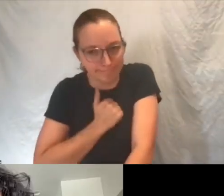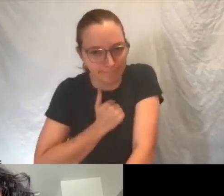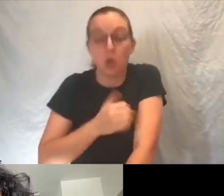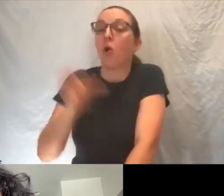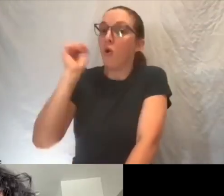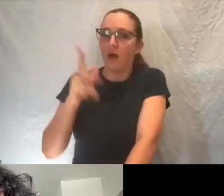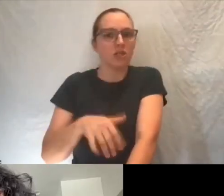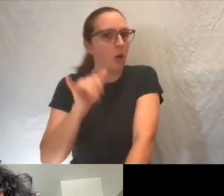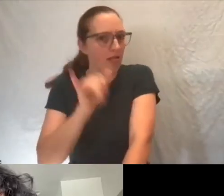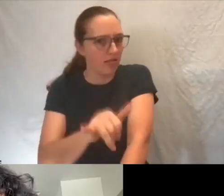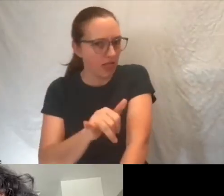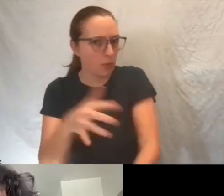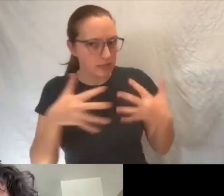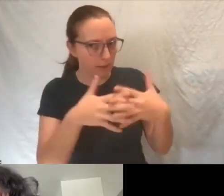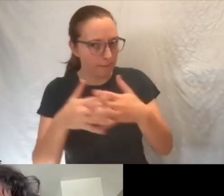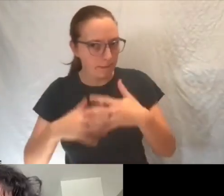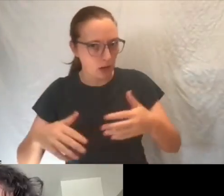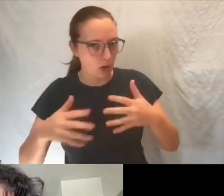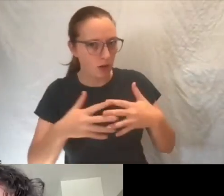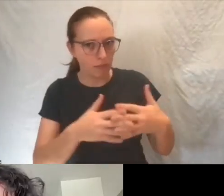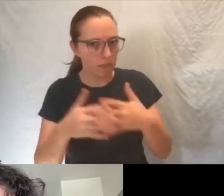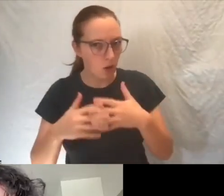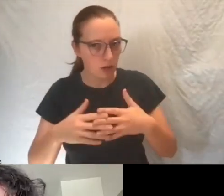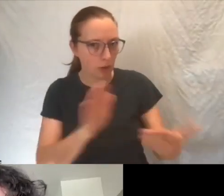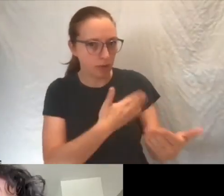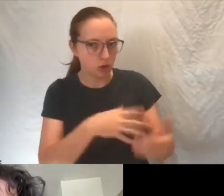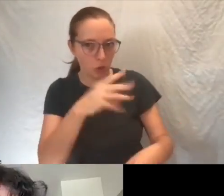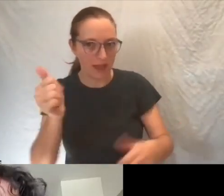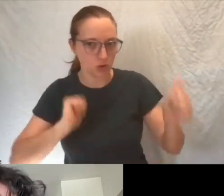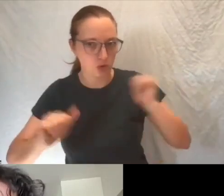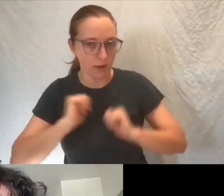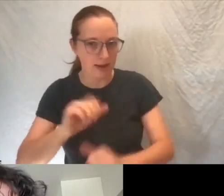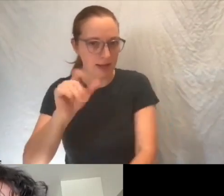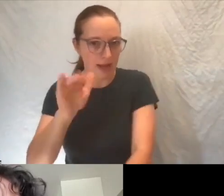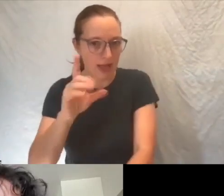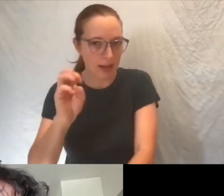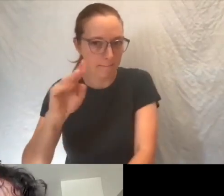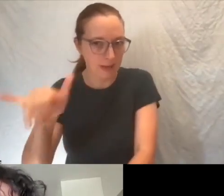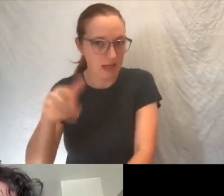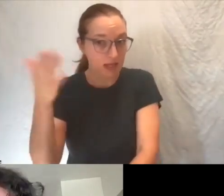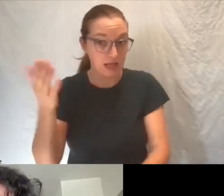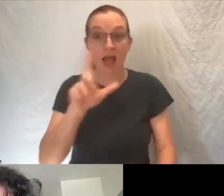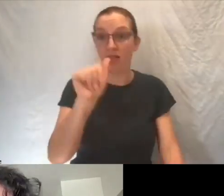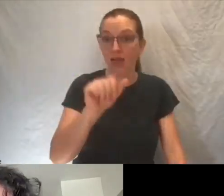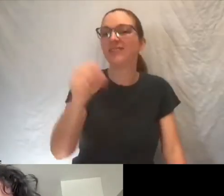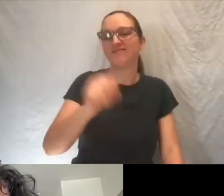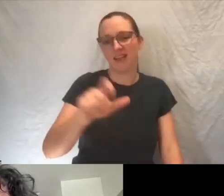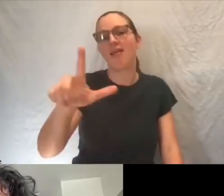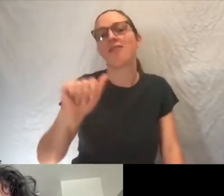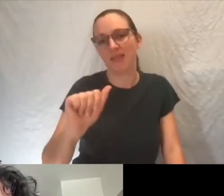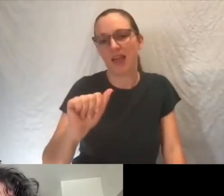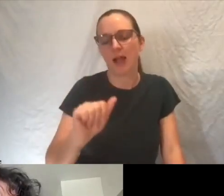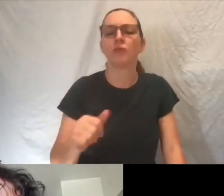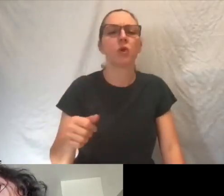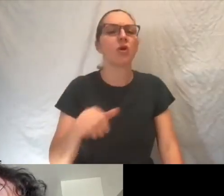that was the American Musical and Dramatic Academy in Los Angeles. Yes, in Los Angeles. There's one